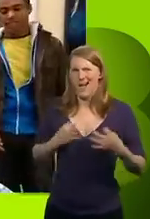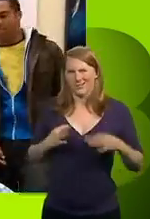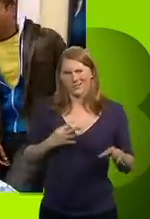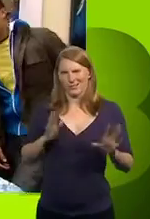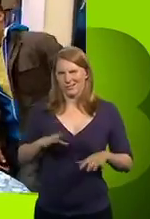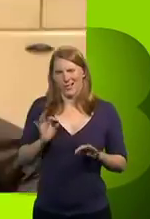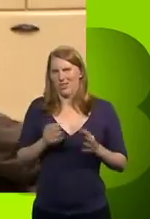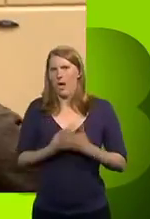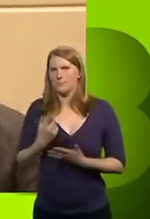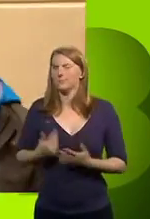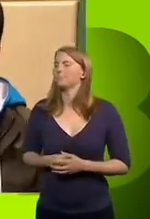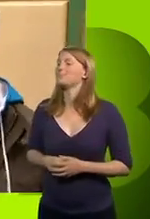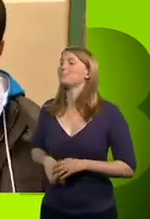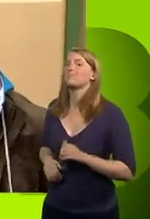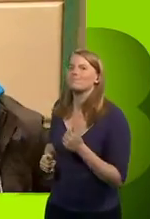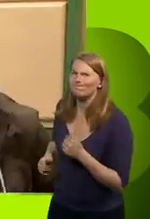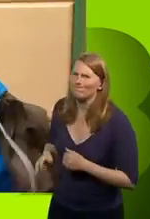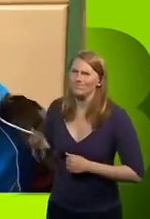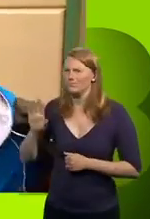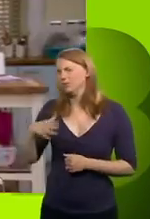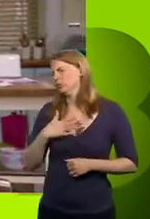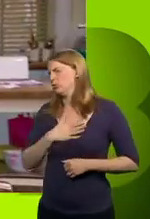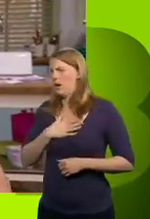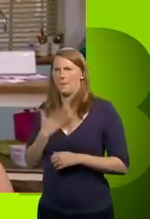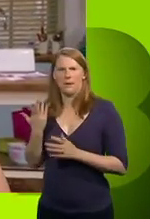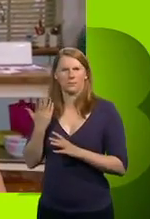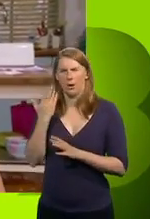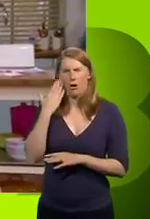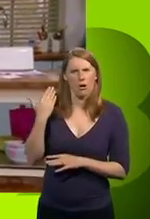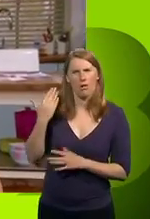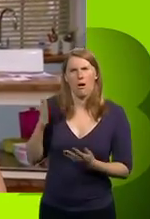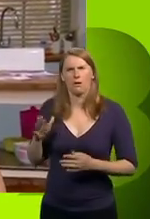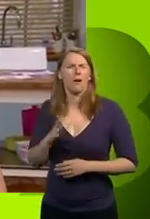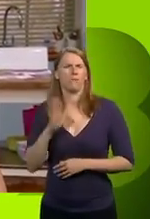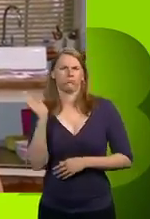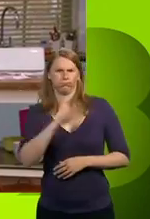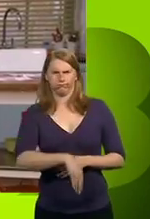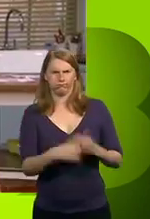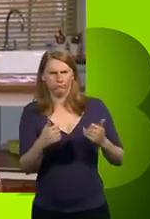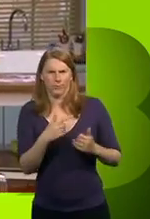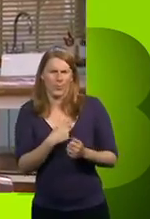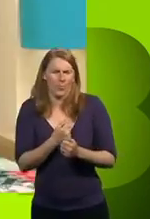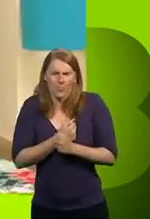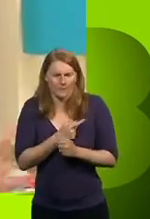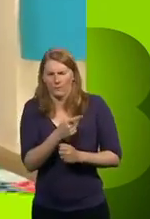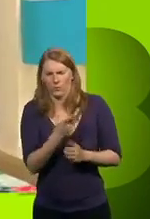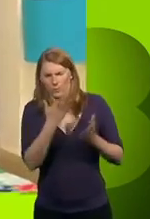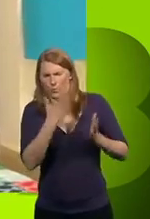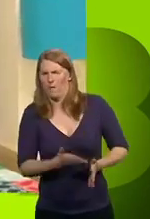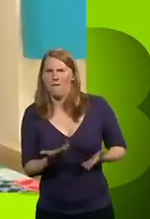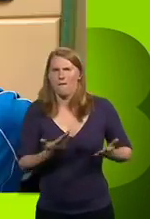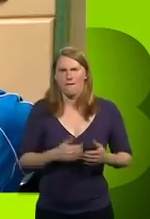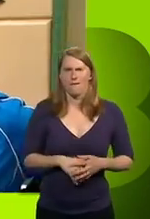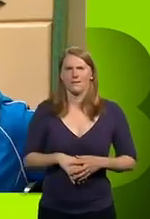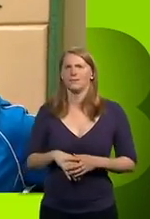guys. Listen, sorry I was such a mess earlier on. Oh, don't worry about it. We love you just the way you are, right, Sam? Don't